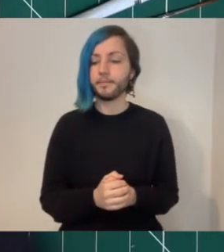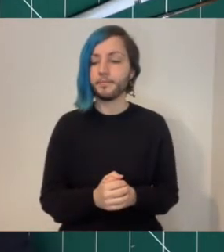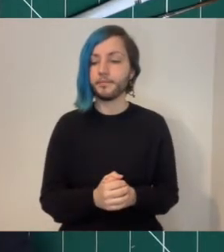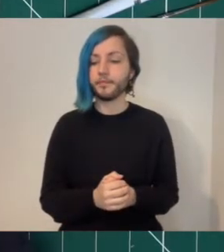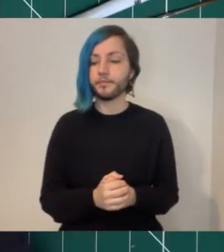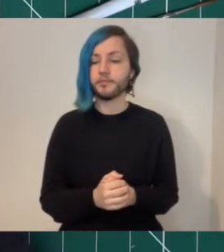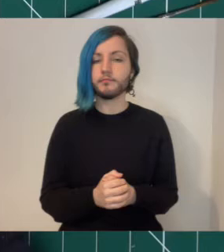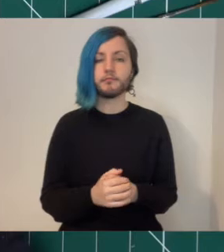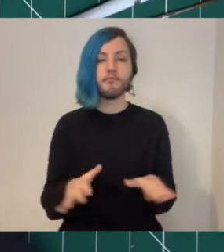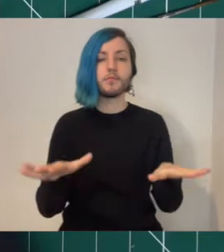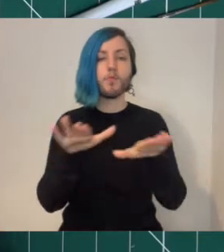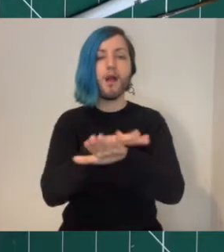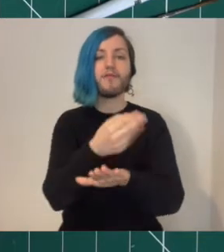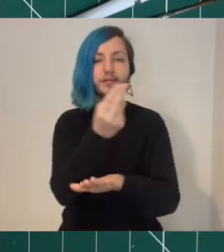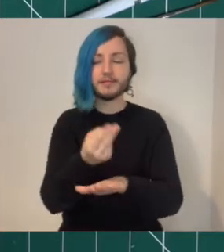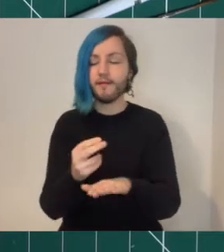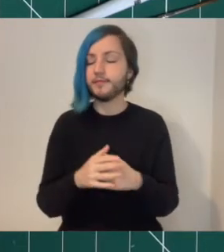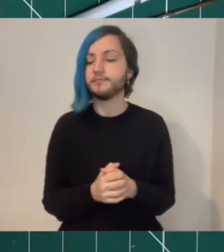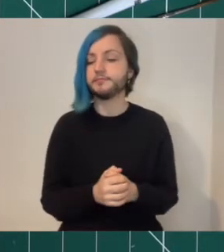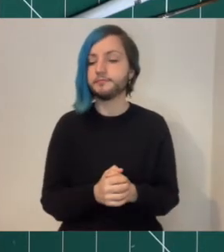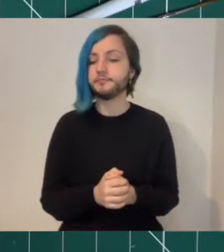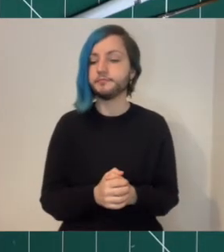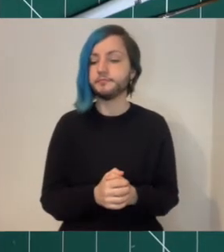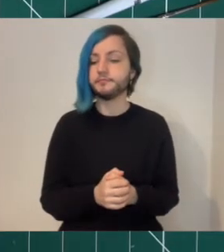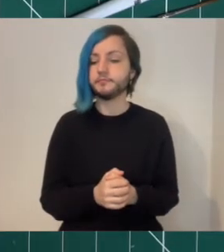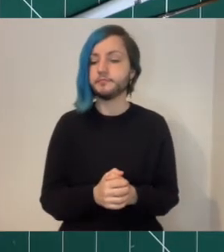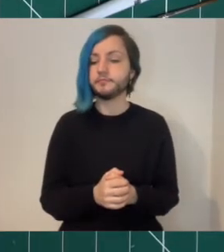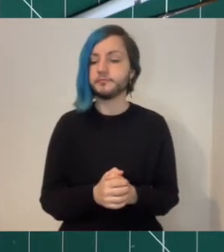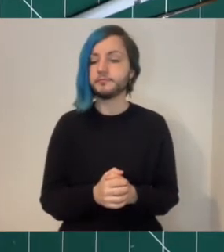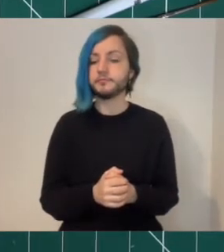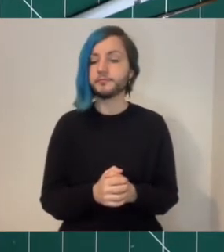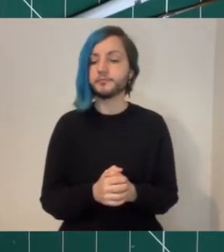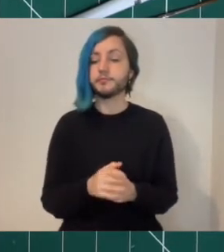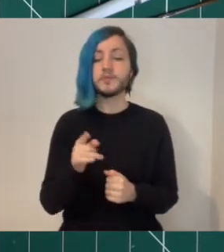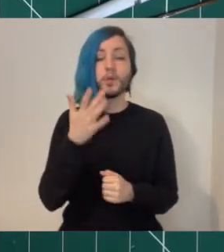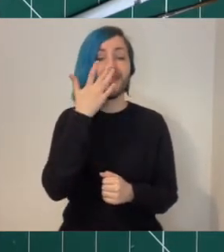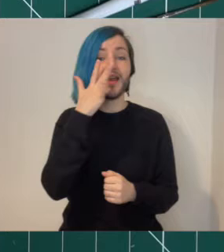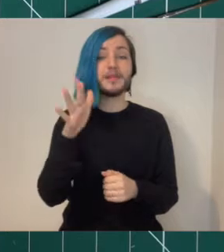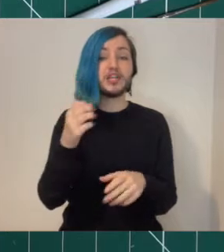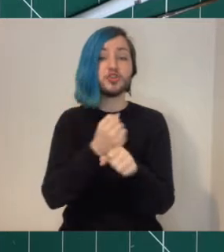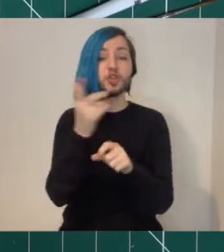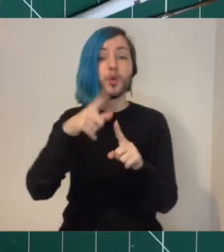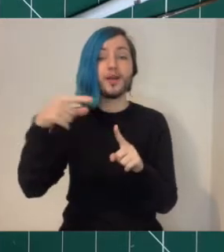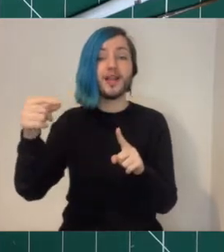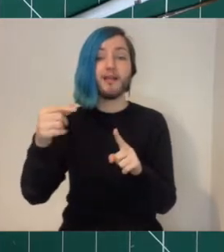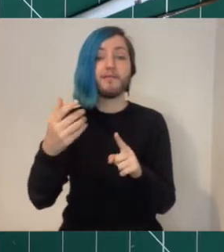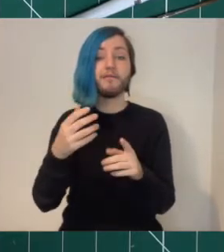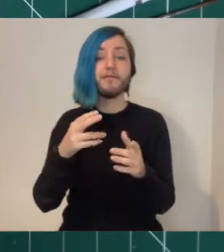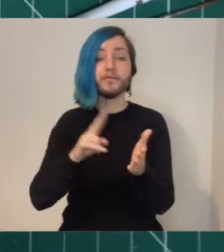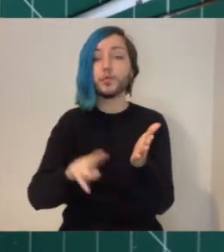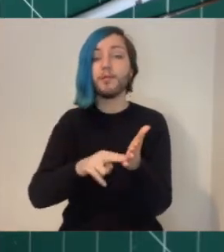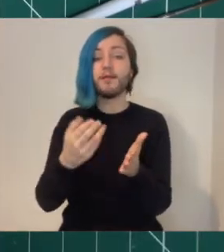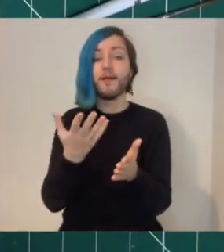are lying it down over the top of the design. Usually these imitation